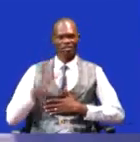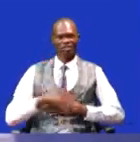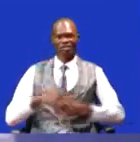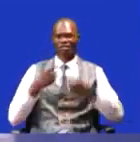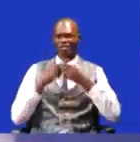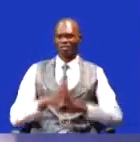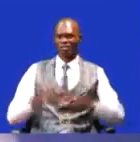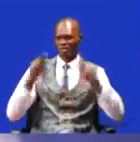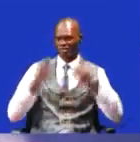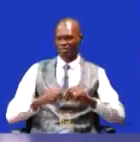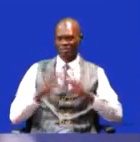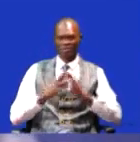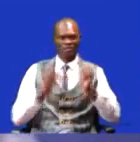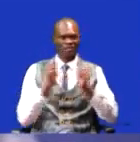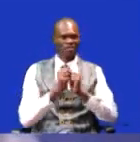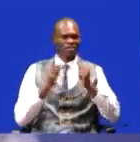of these